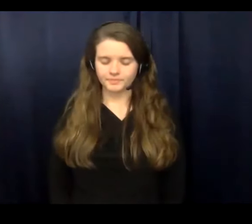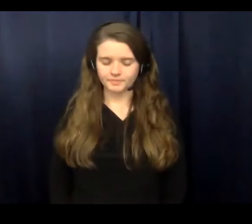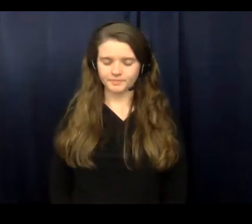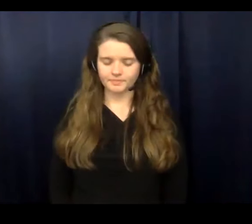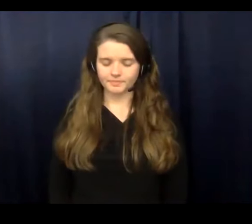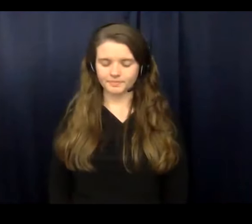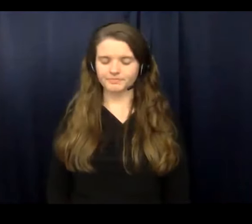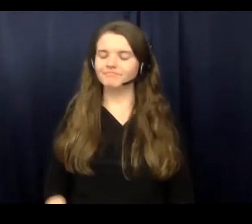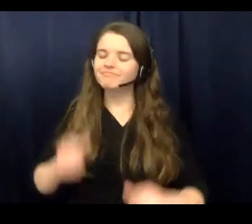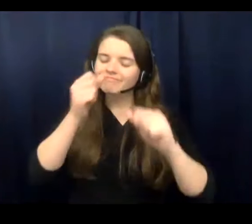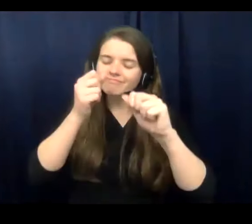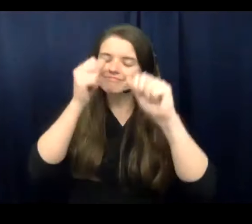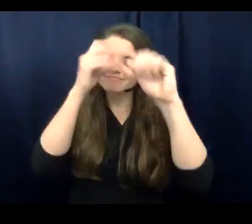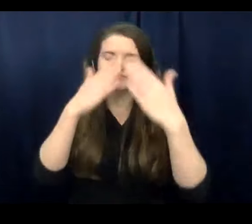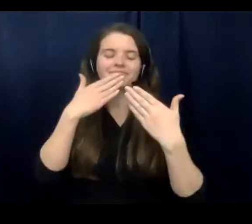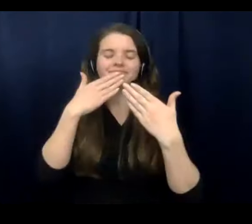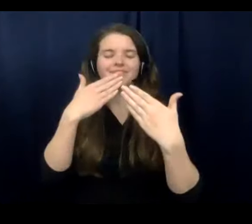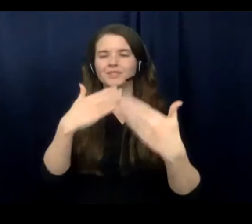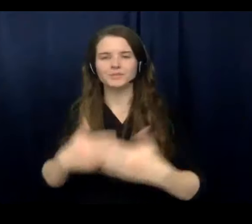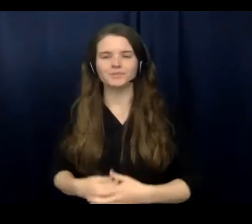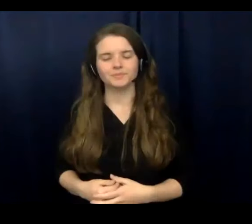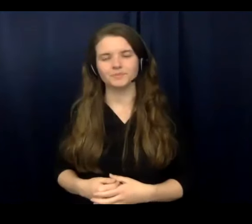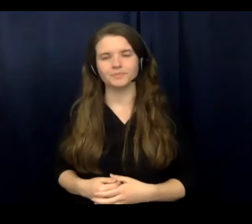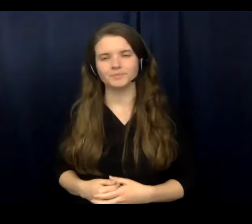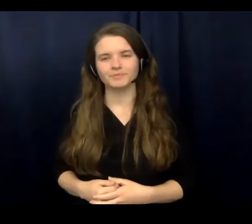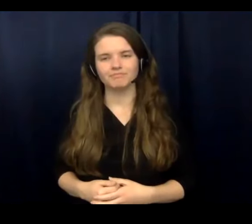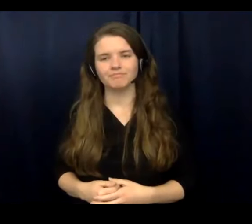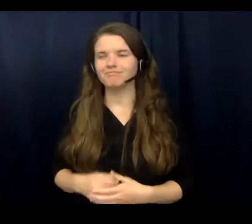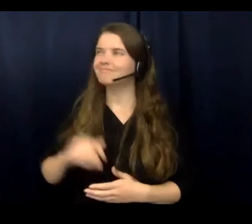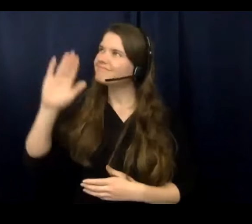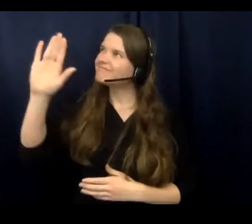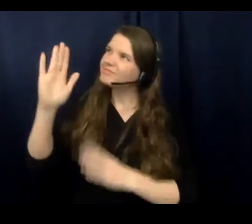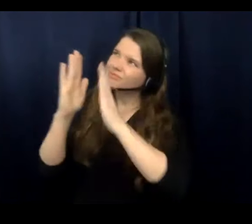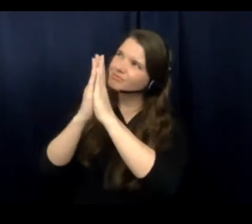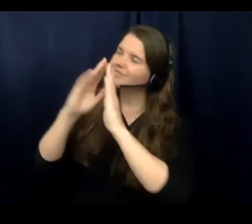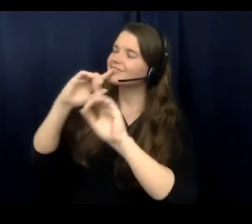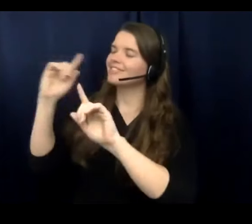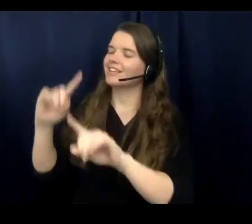God, I'm just so thankful, Lord God, just for your answer to prayer, Lord God. For we know